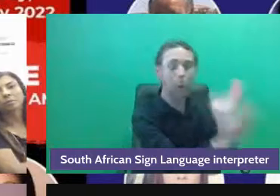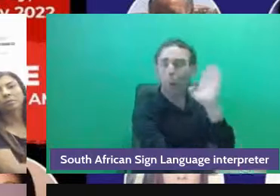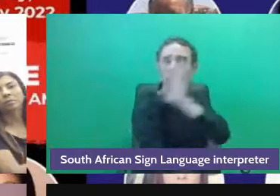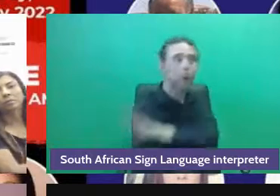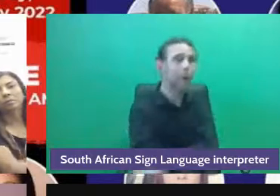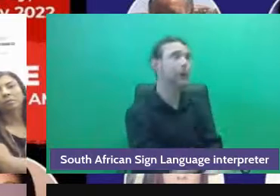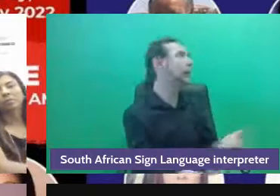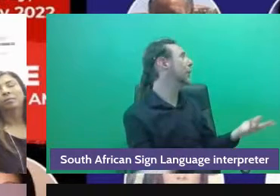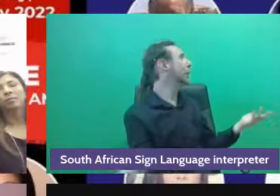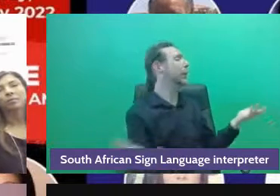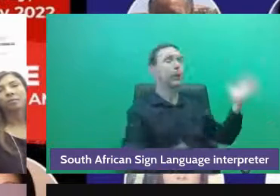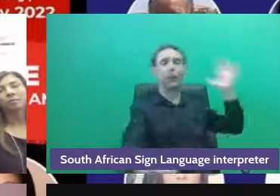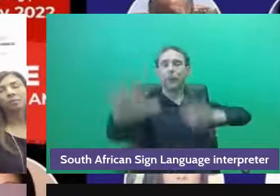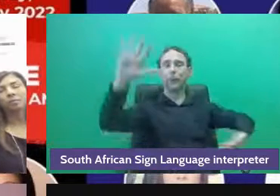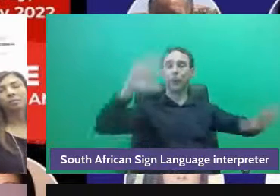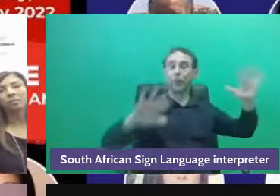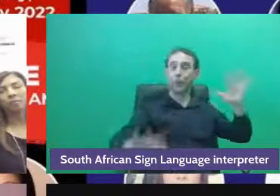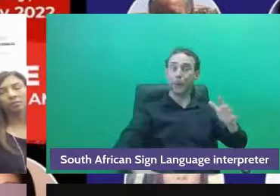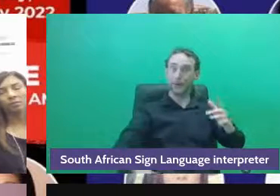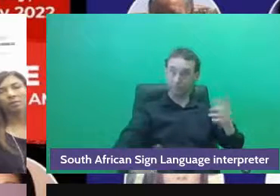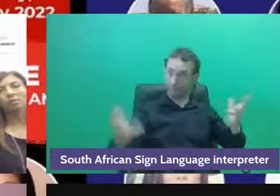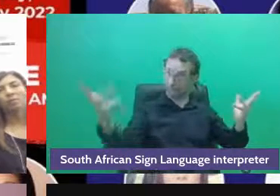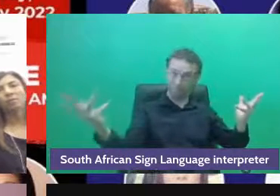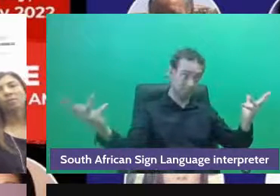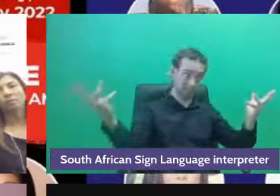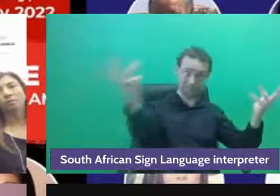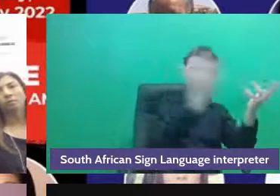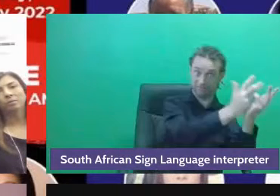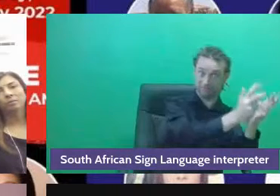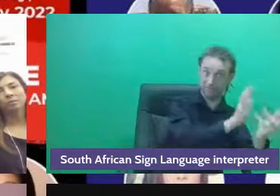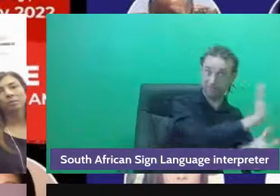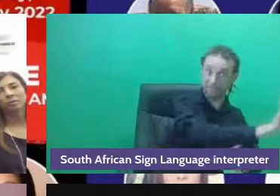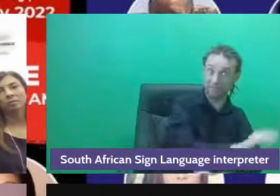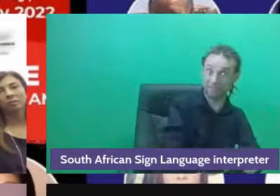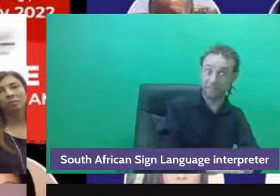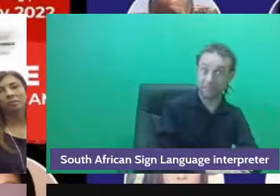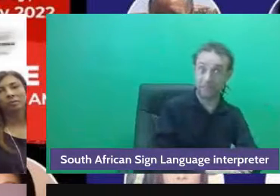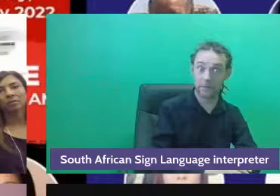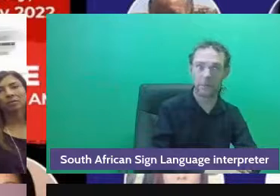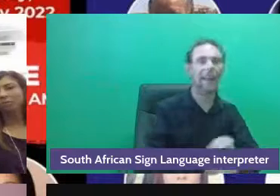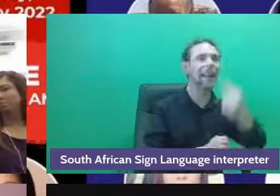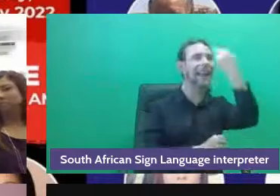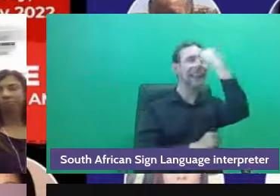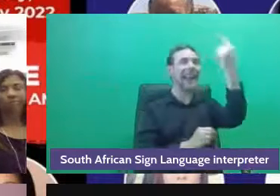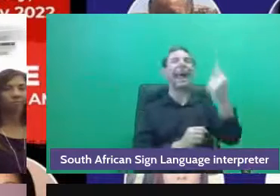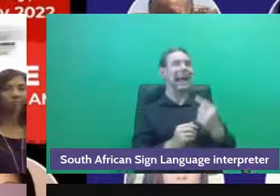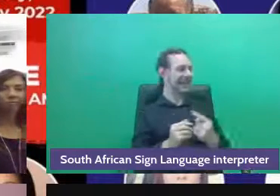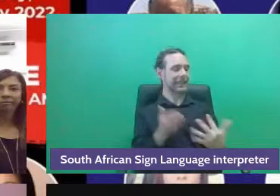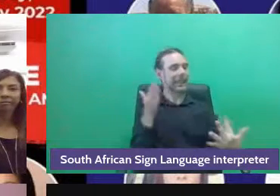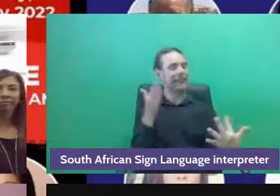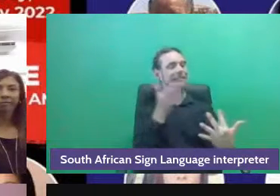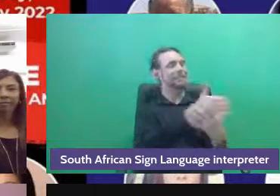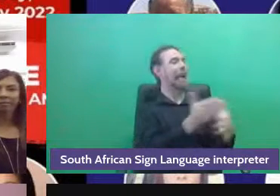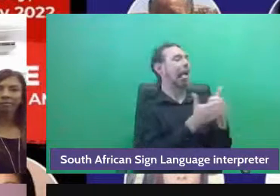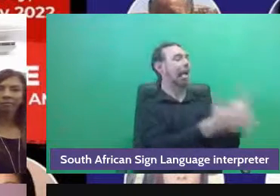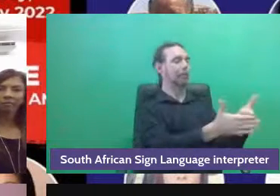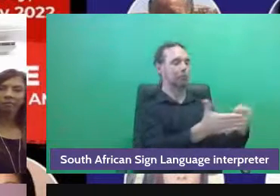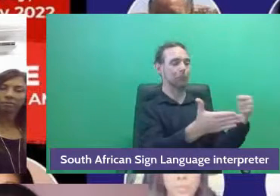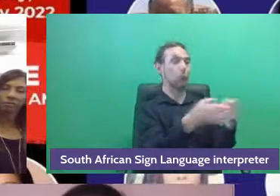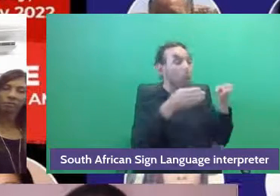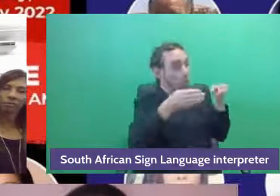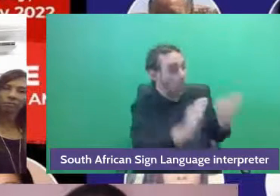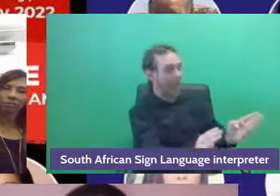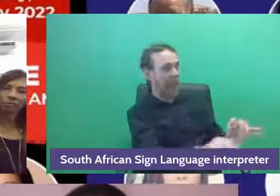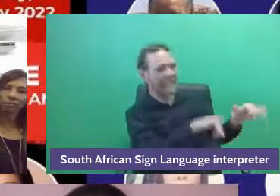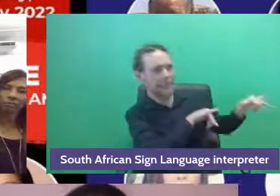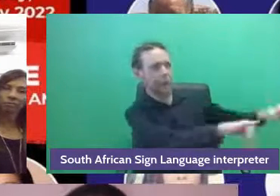need to also understand that not all interventions can work for all persons with disabilities. So thank you for this opportunity,